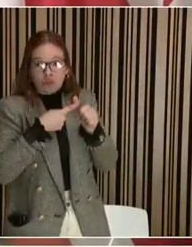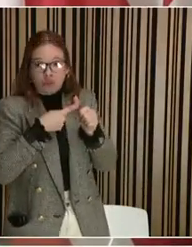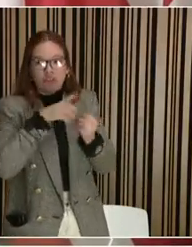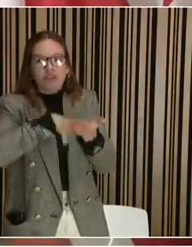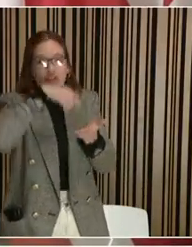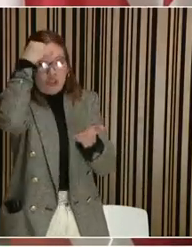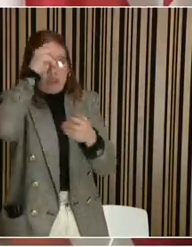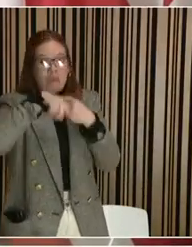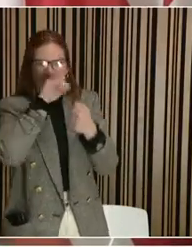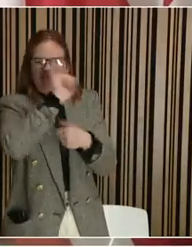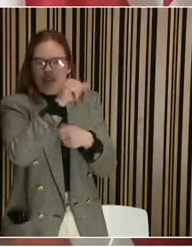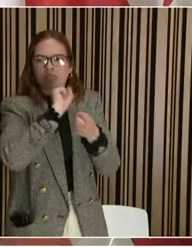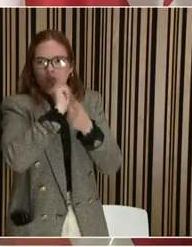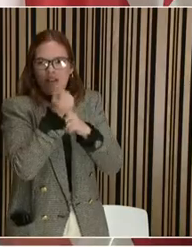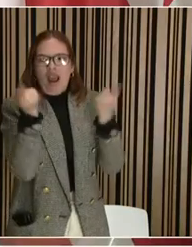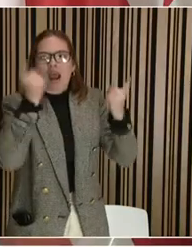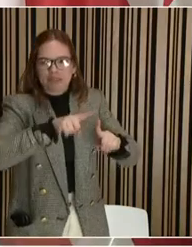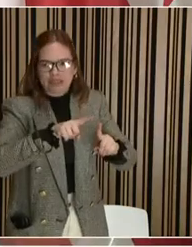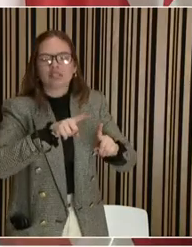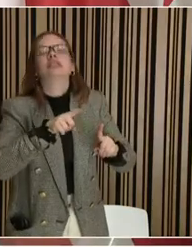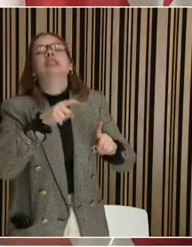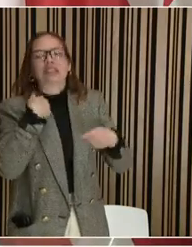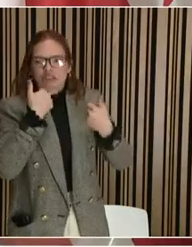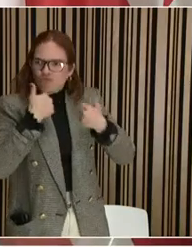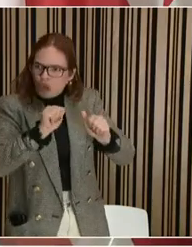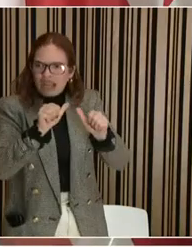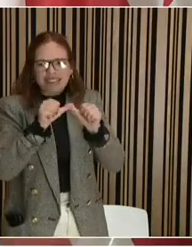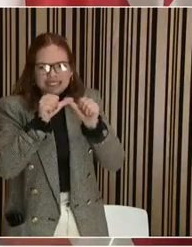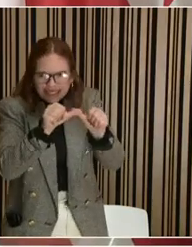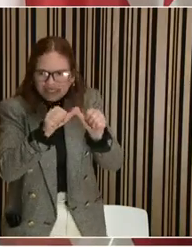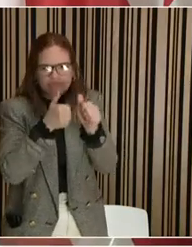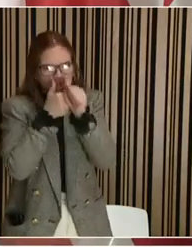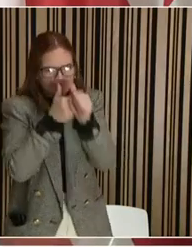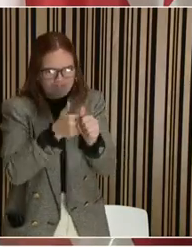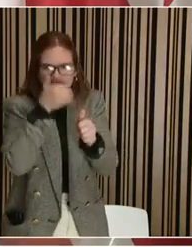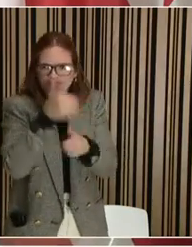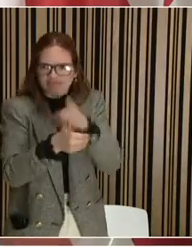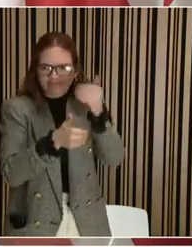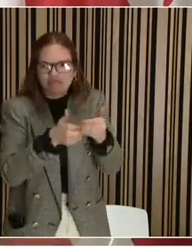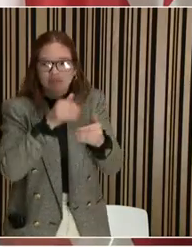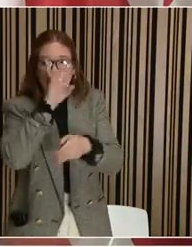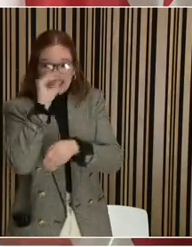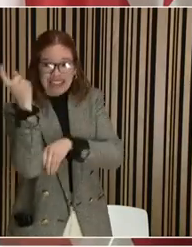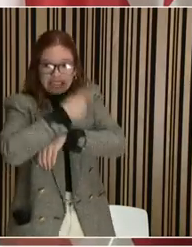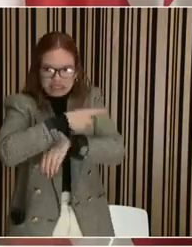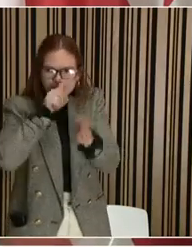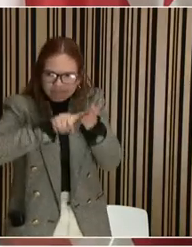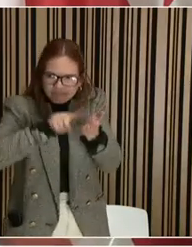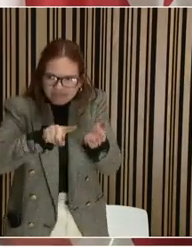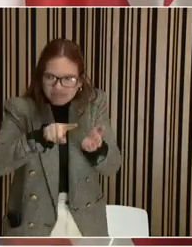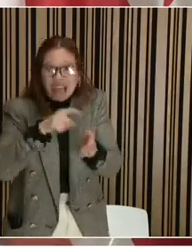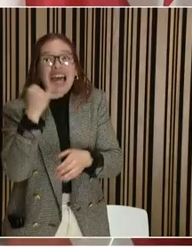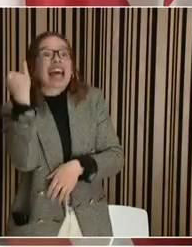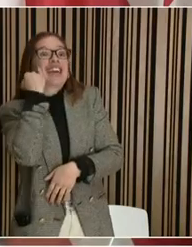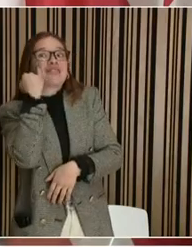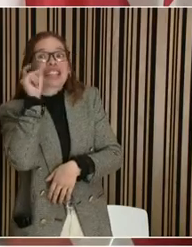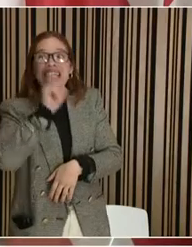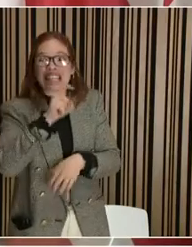That is what we will try to hold to. However, if we need more time, or there's someone else to